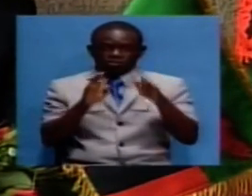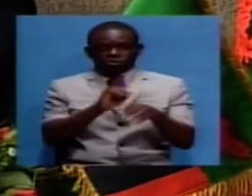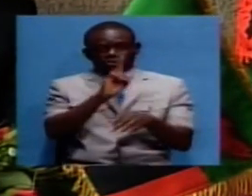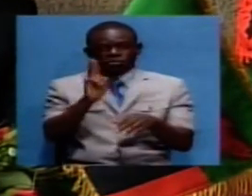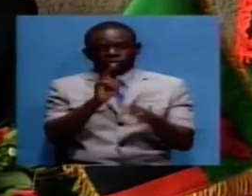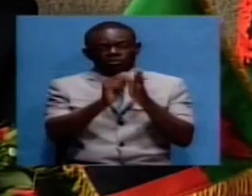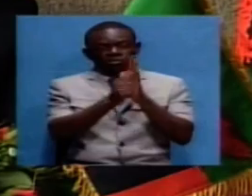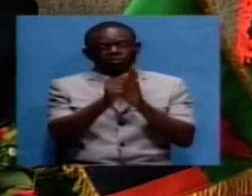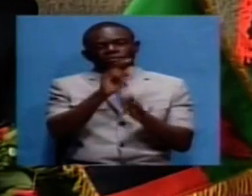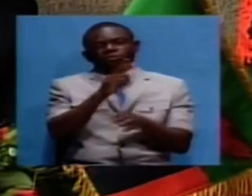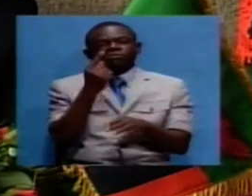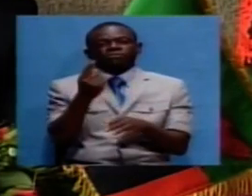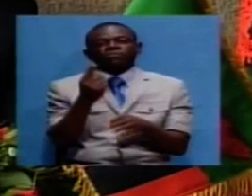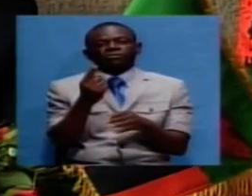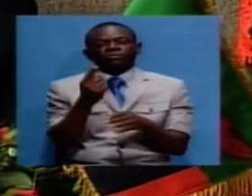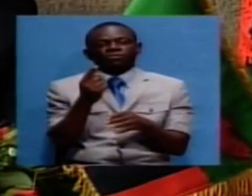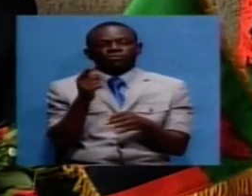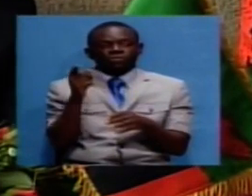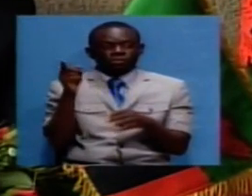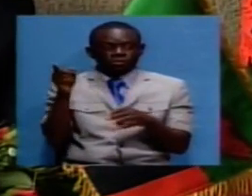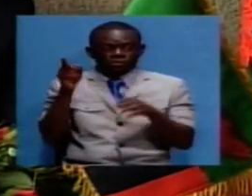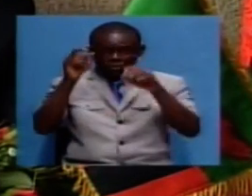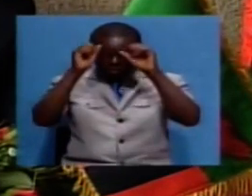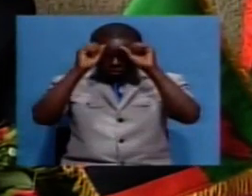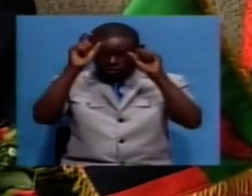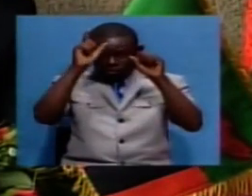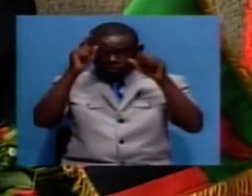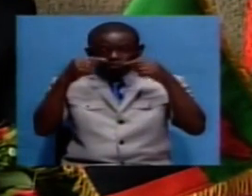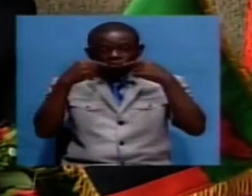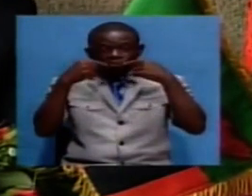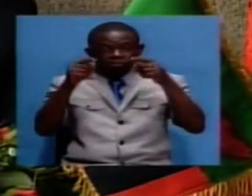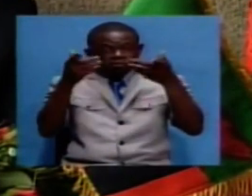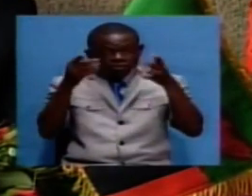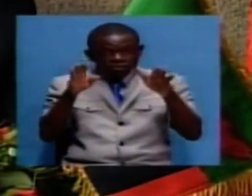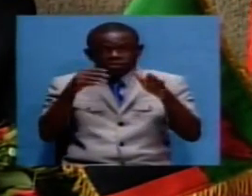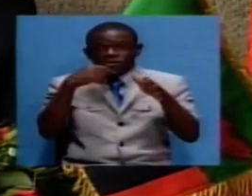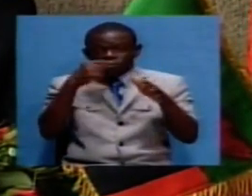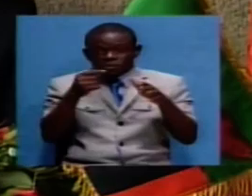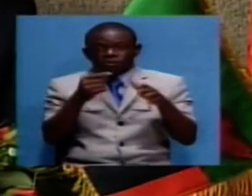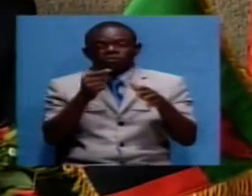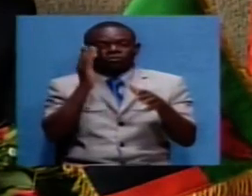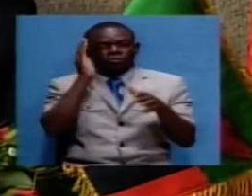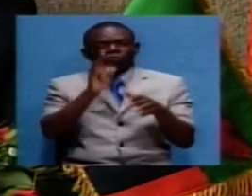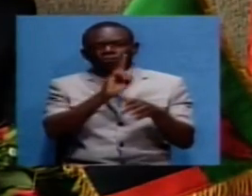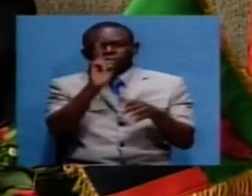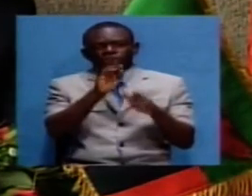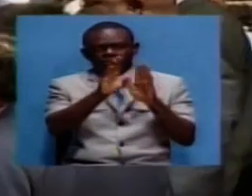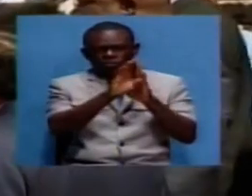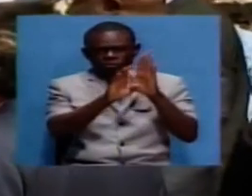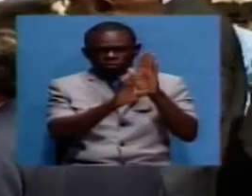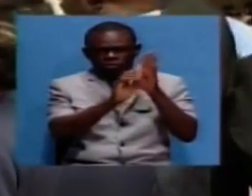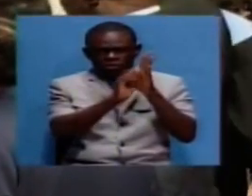After announcing to the nation that he had invoked Article 31 of the Constitution to deal with the security situation in the country on Wednesday